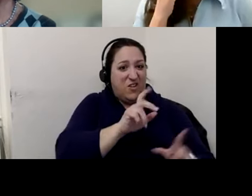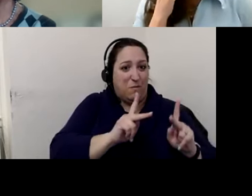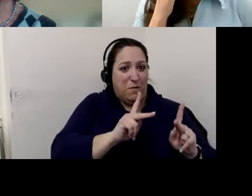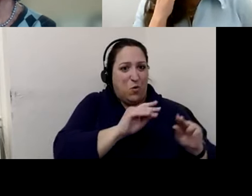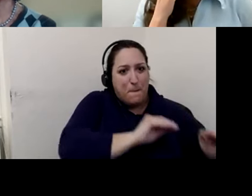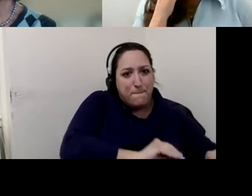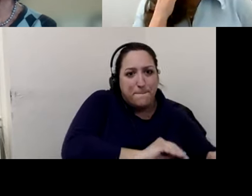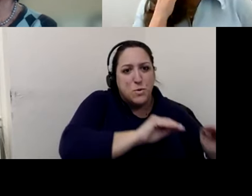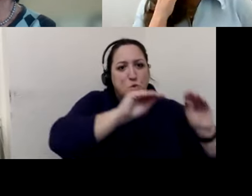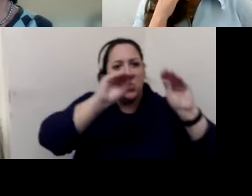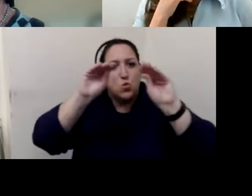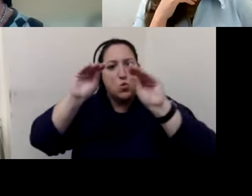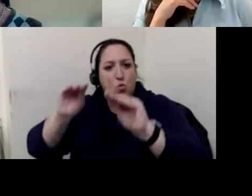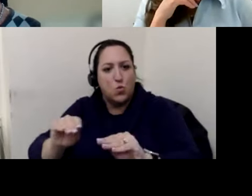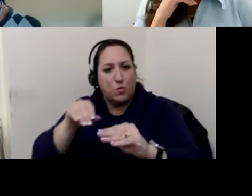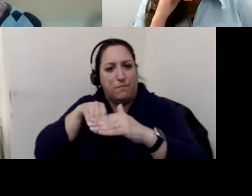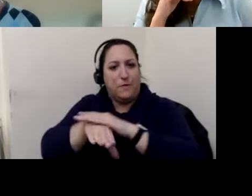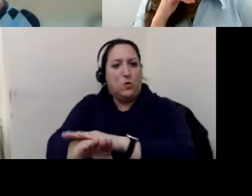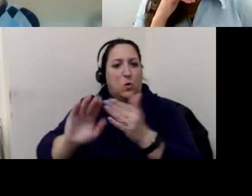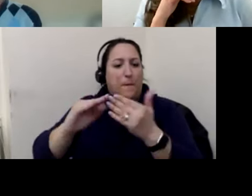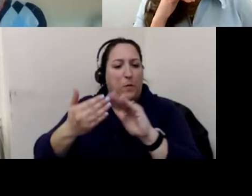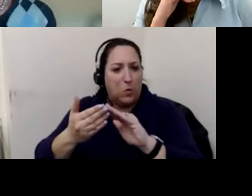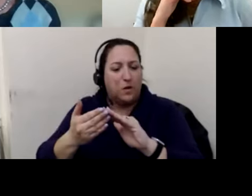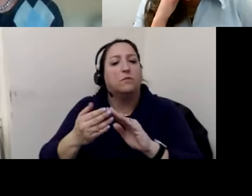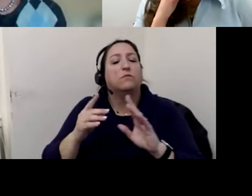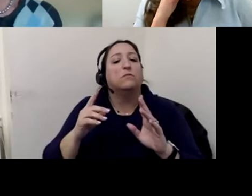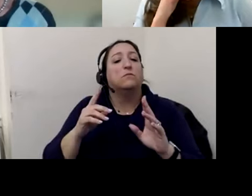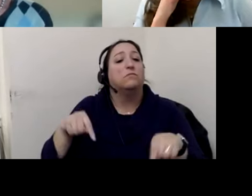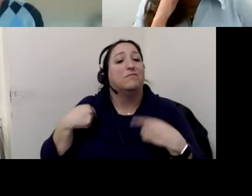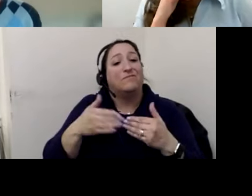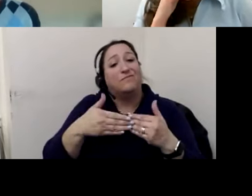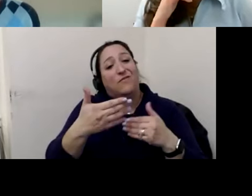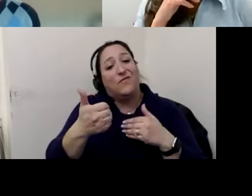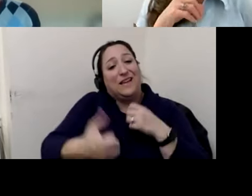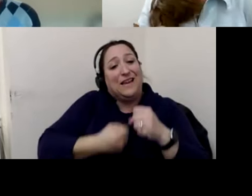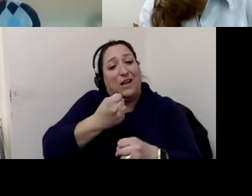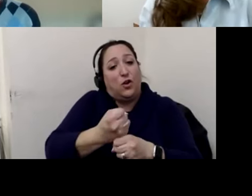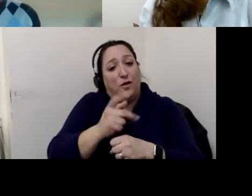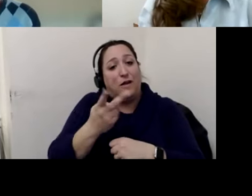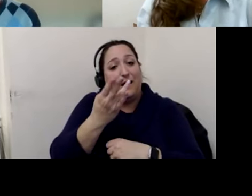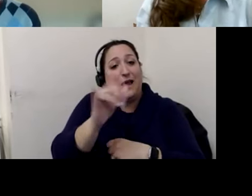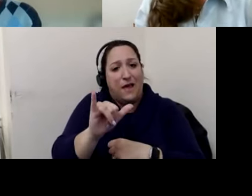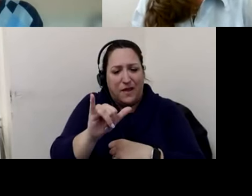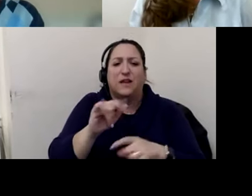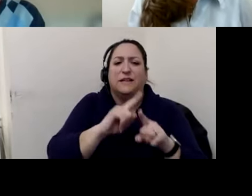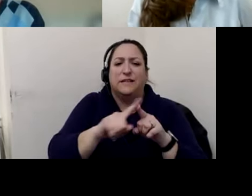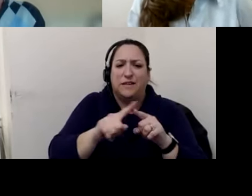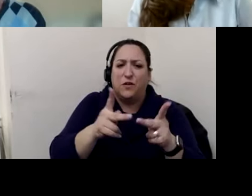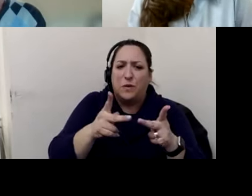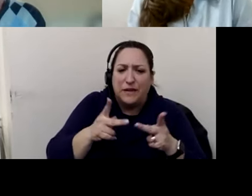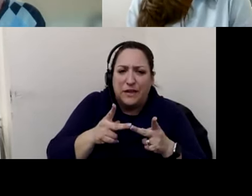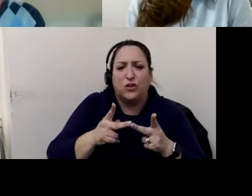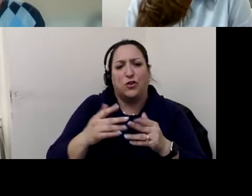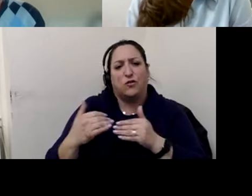infamous institution into the community. Over the next 15 years, Kathy moved into positions of progressive